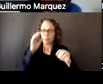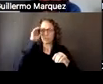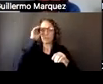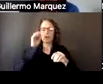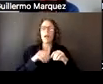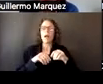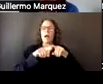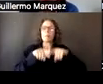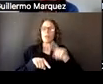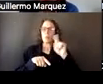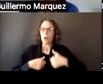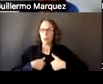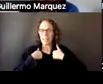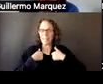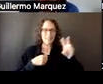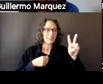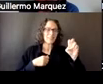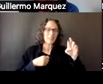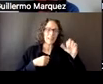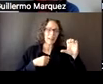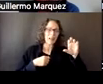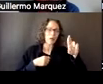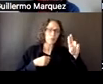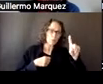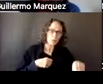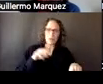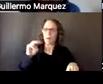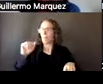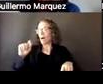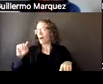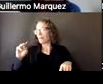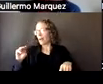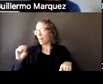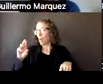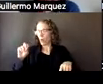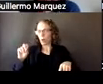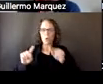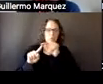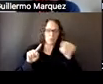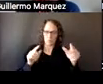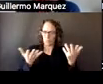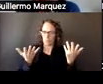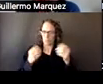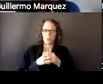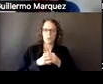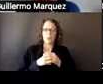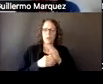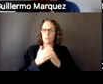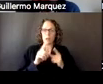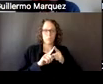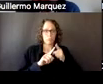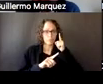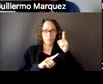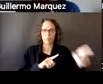Veracruz, but others didn't. Others just settled where they felt safest. Some people made it to places like Guanajuato,